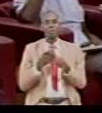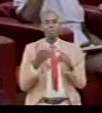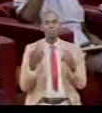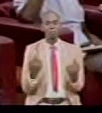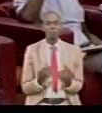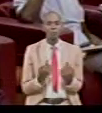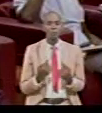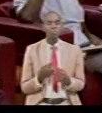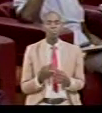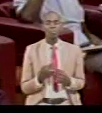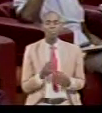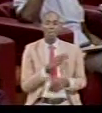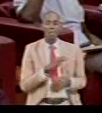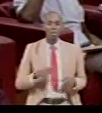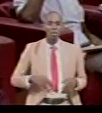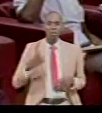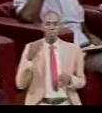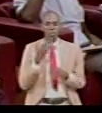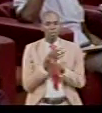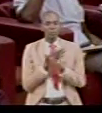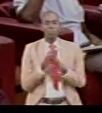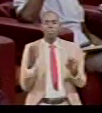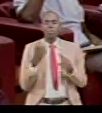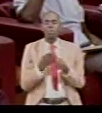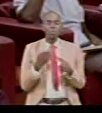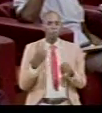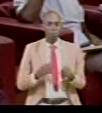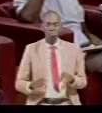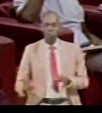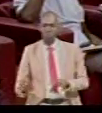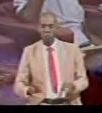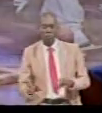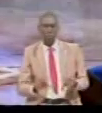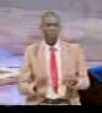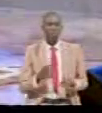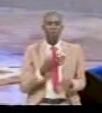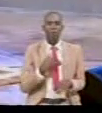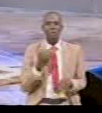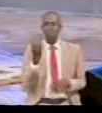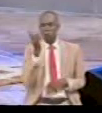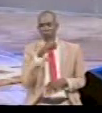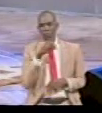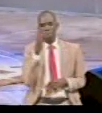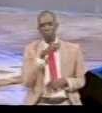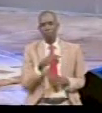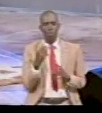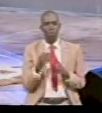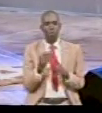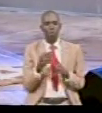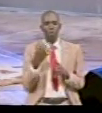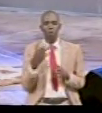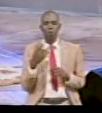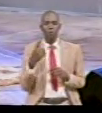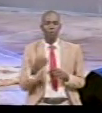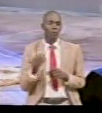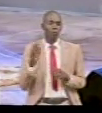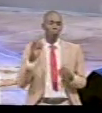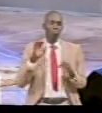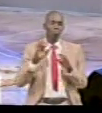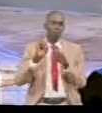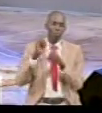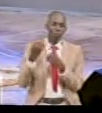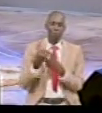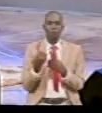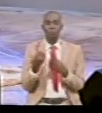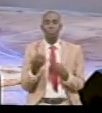free from the activities and the superstition of society. That's Christ. He lived a